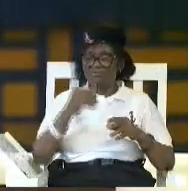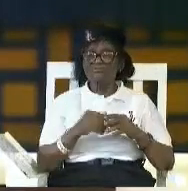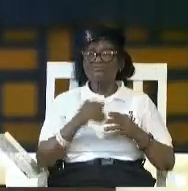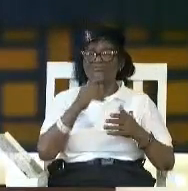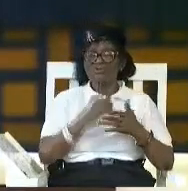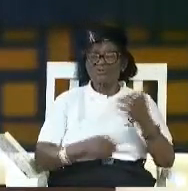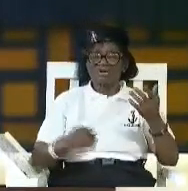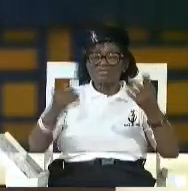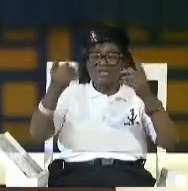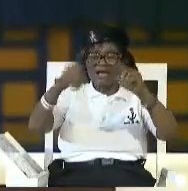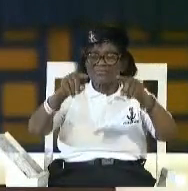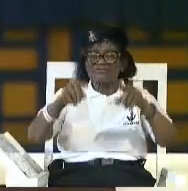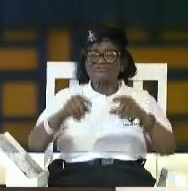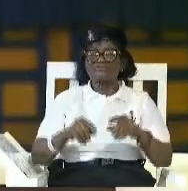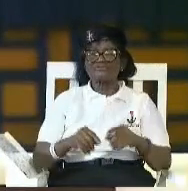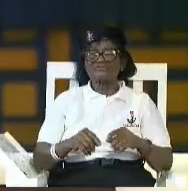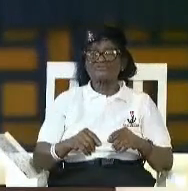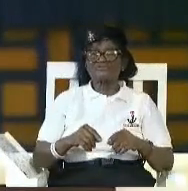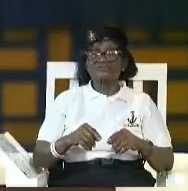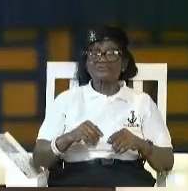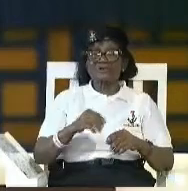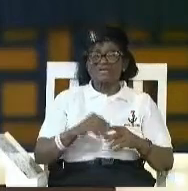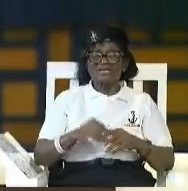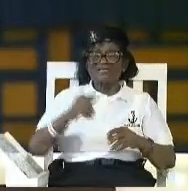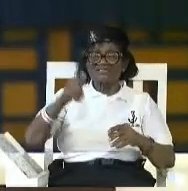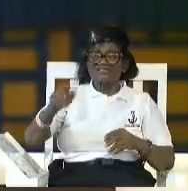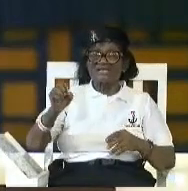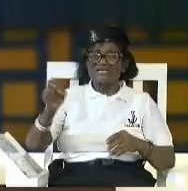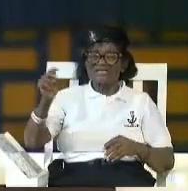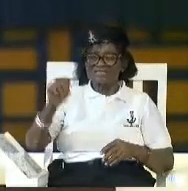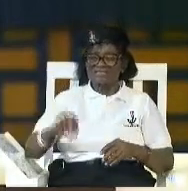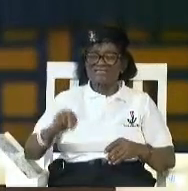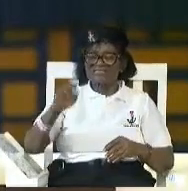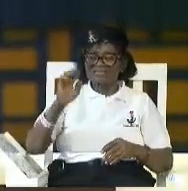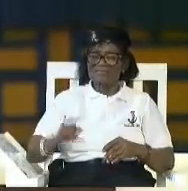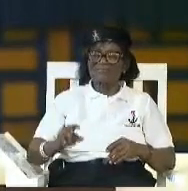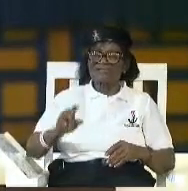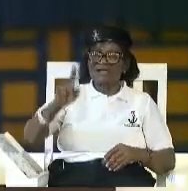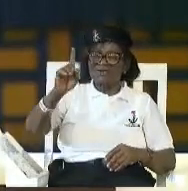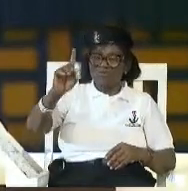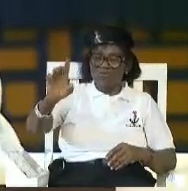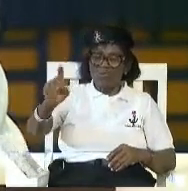what happened in Genesis chapter 1?